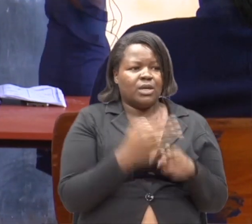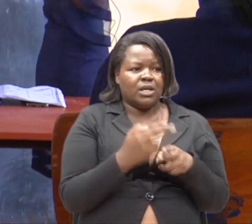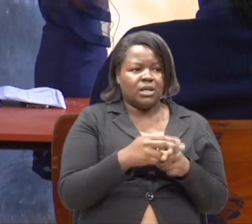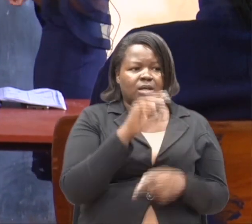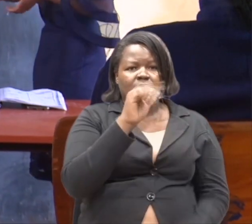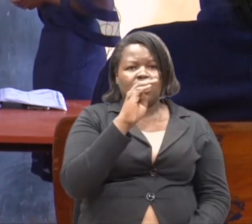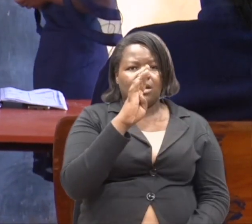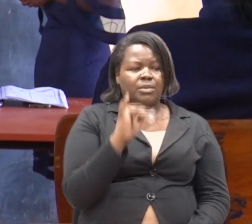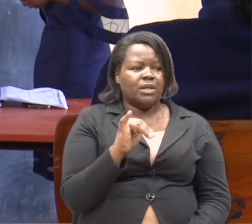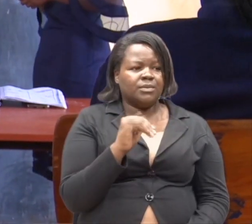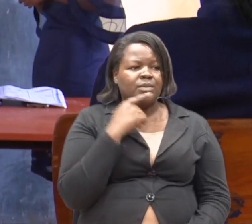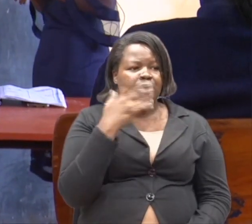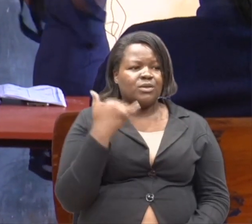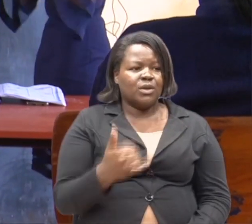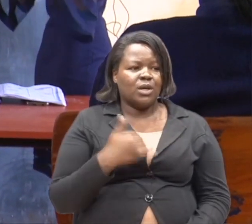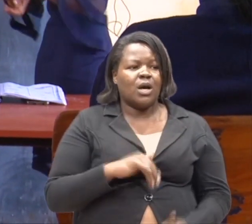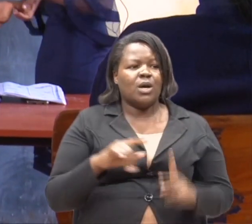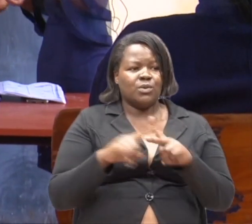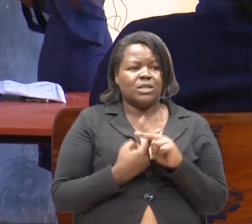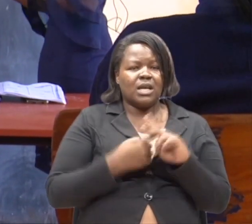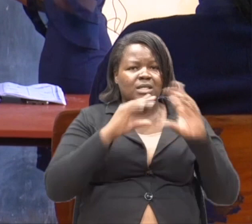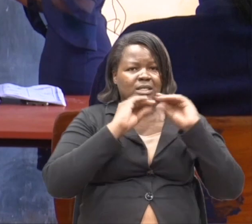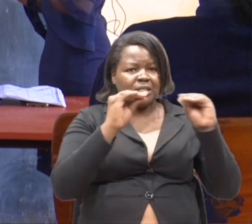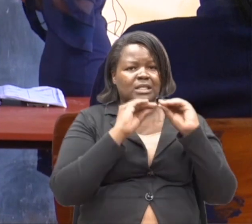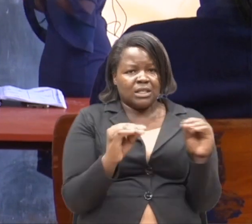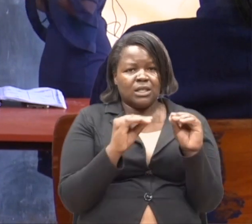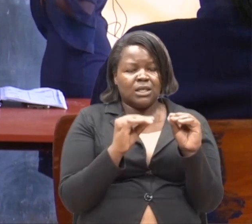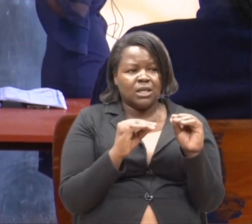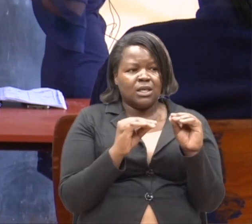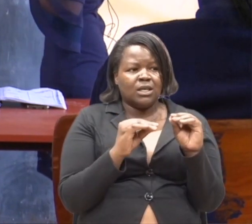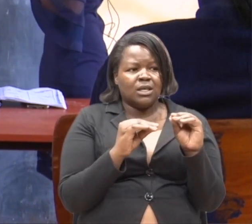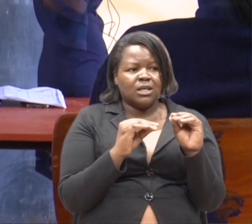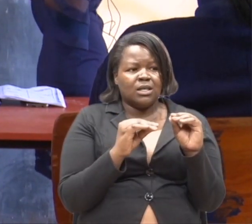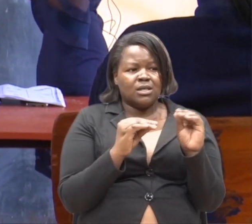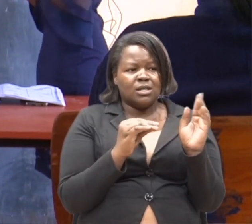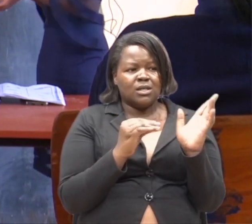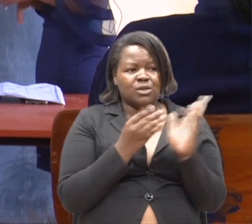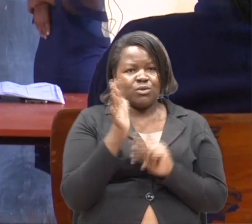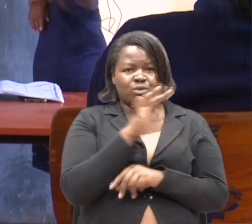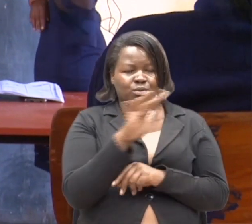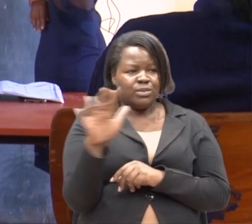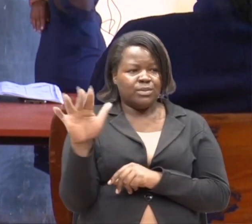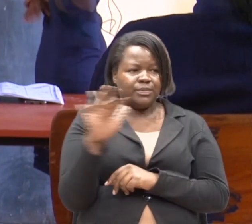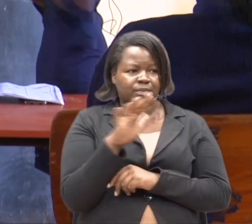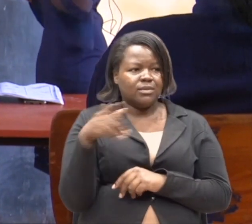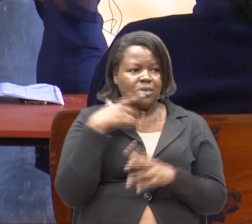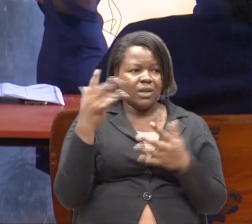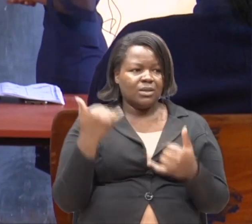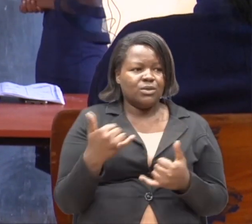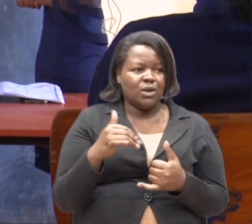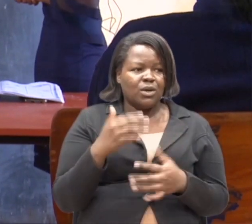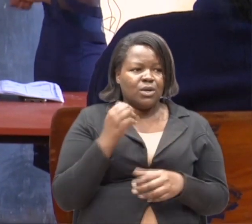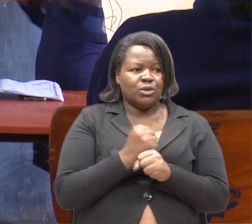is... Yeah. So, I will start teaching you by the... Alpha. The half. Yeah, so... Yeah,